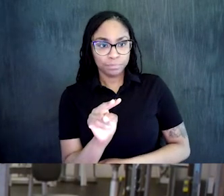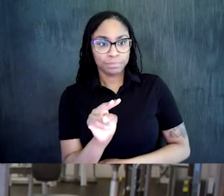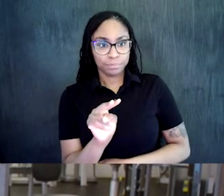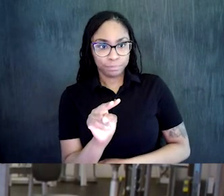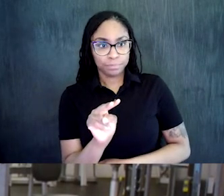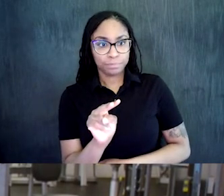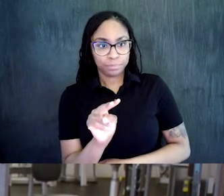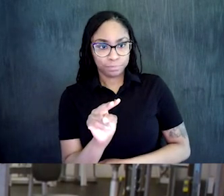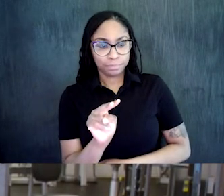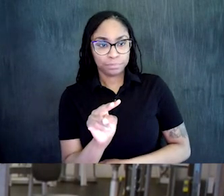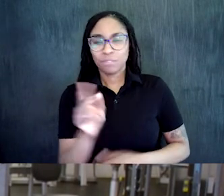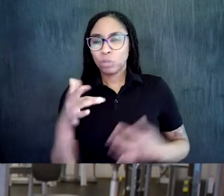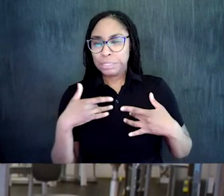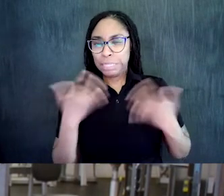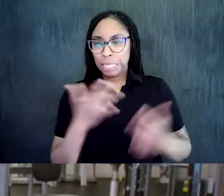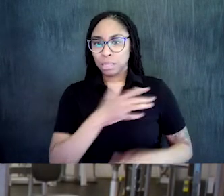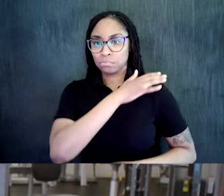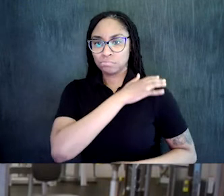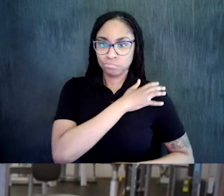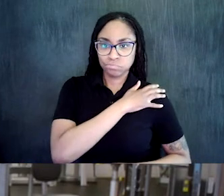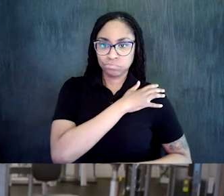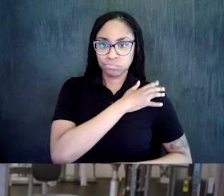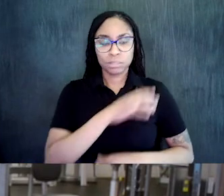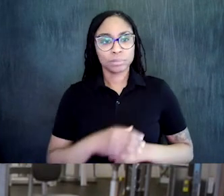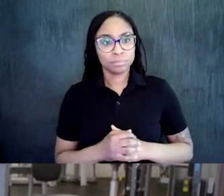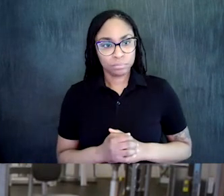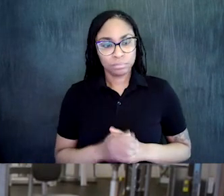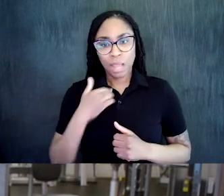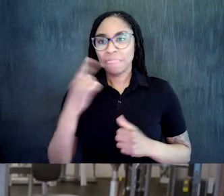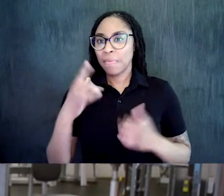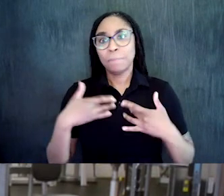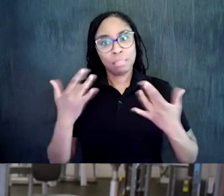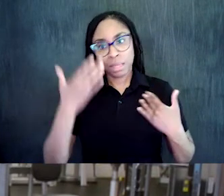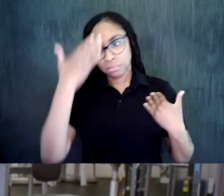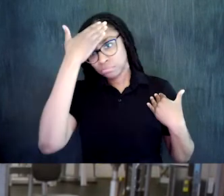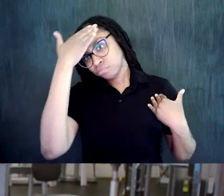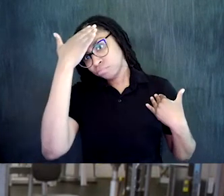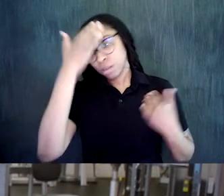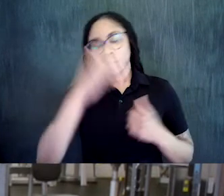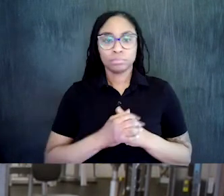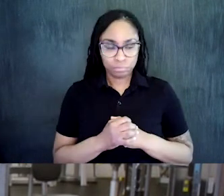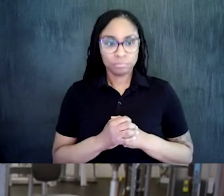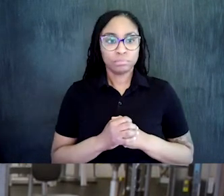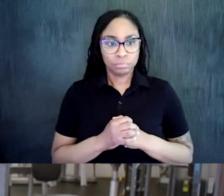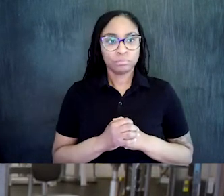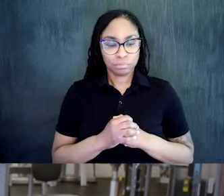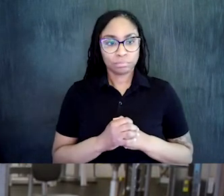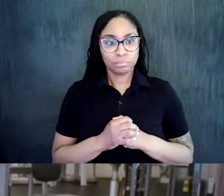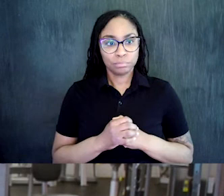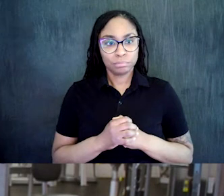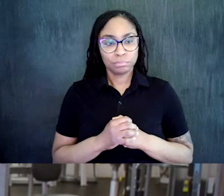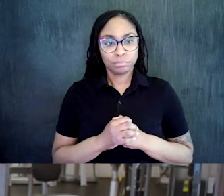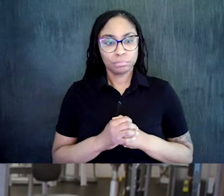few exercises that you can do if you have a caregiver, if you have someone at home that can give you a hand, or if you have someone you want to assist and do